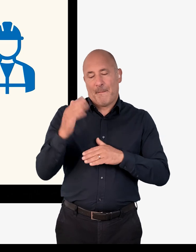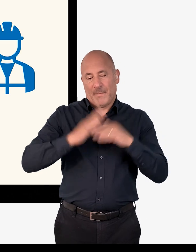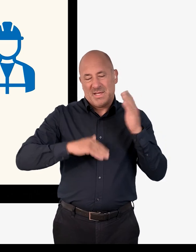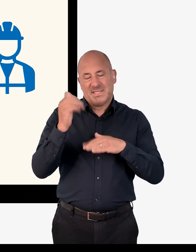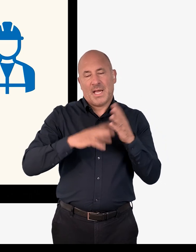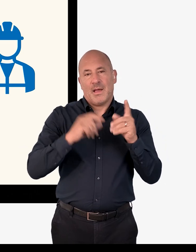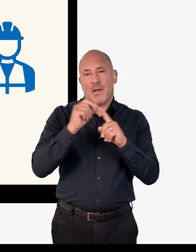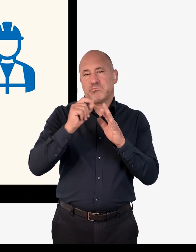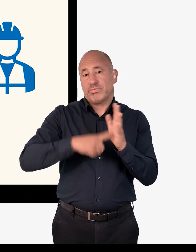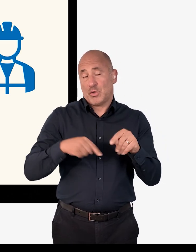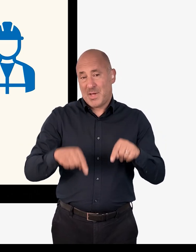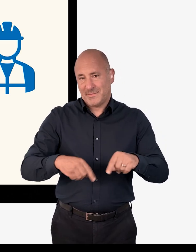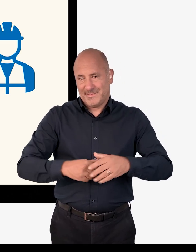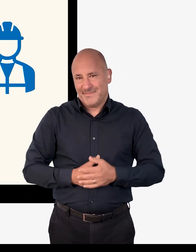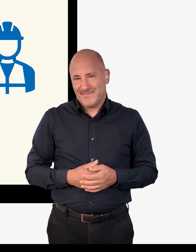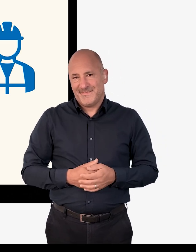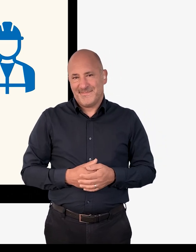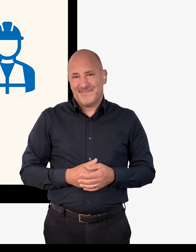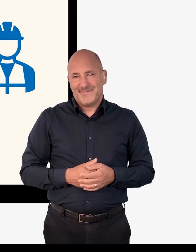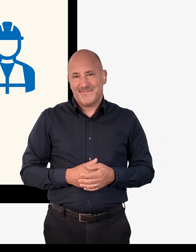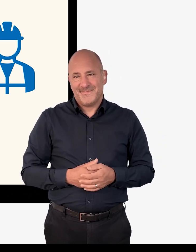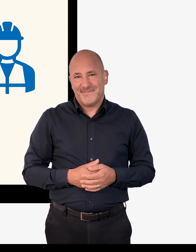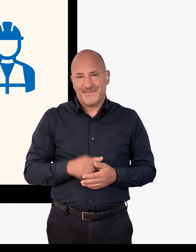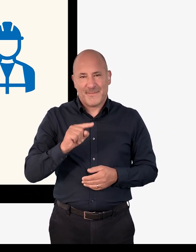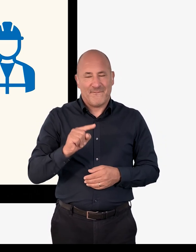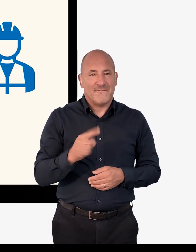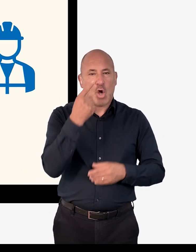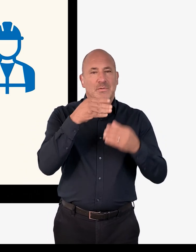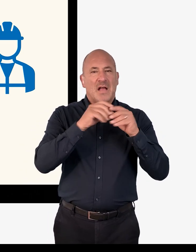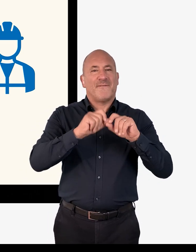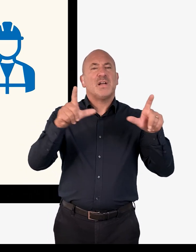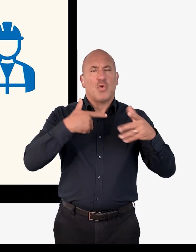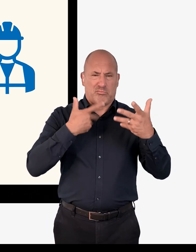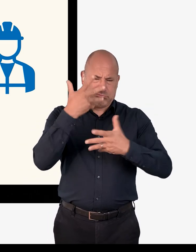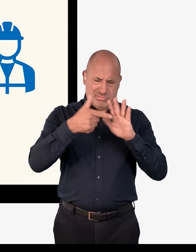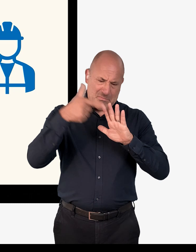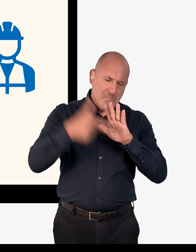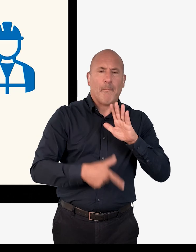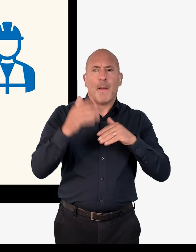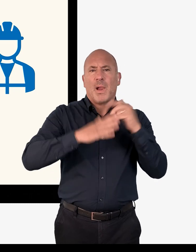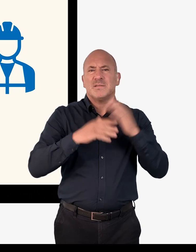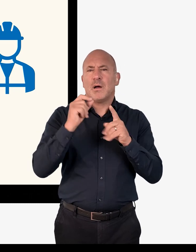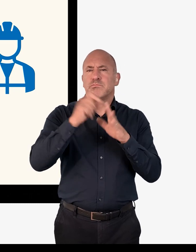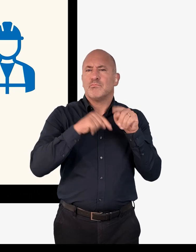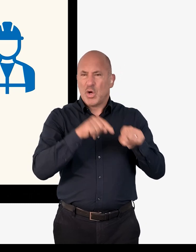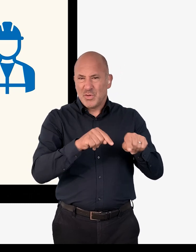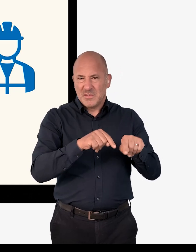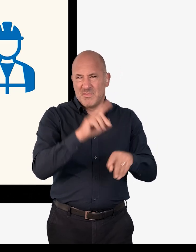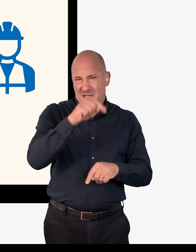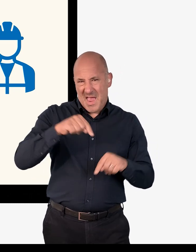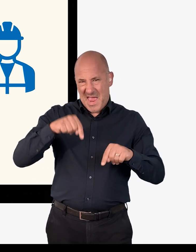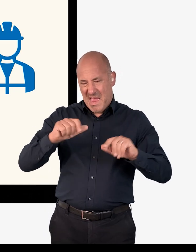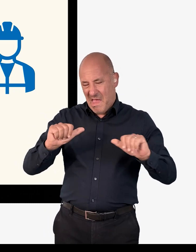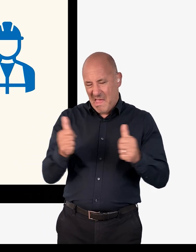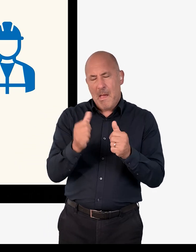Moving on to building projects. We talked about building projects in detail in the first guidance video, but